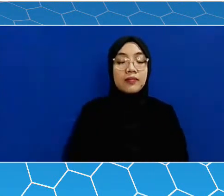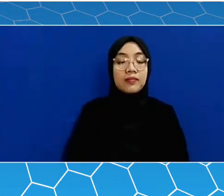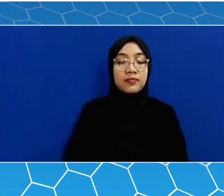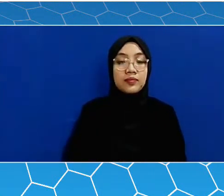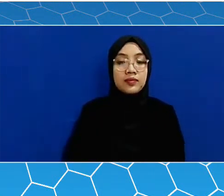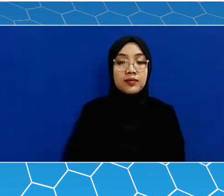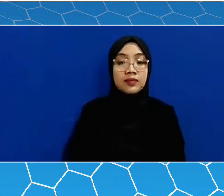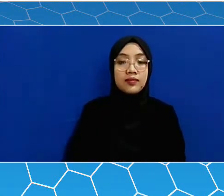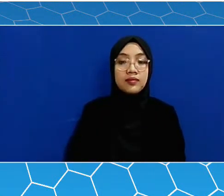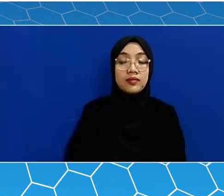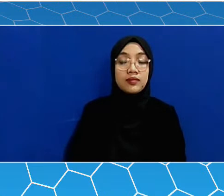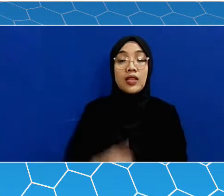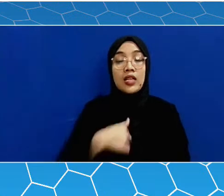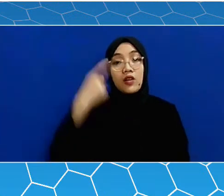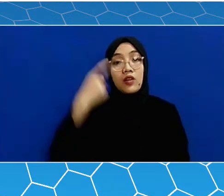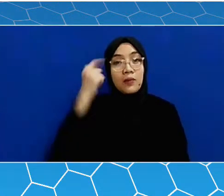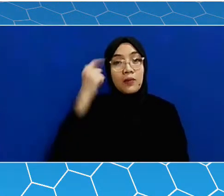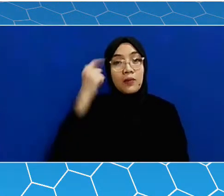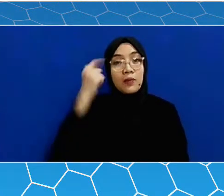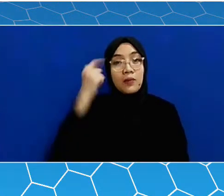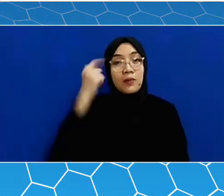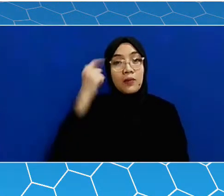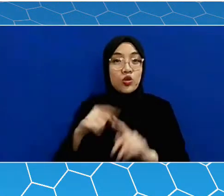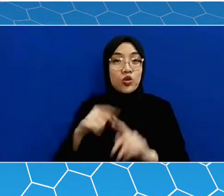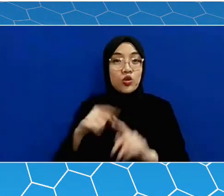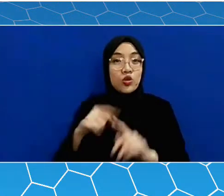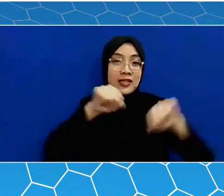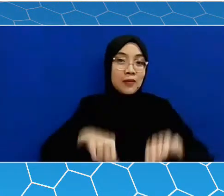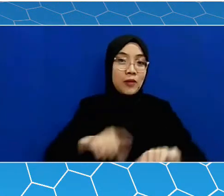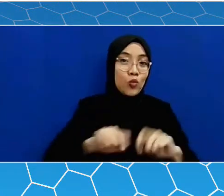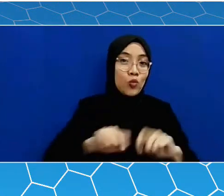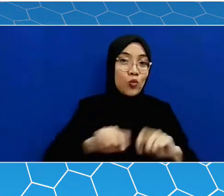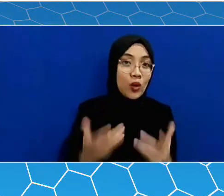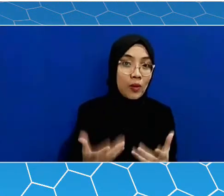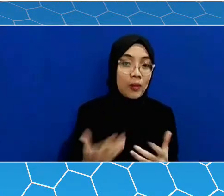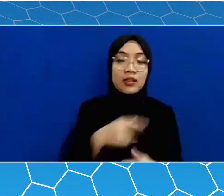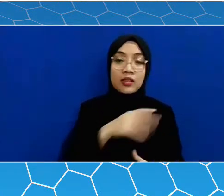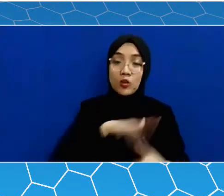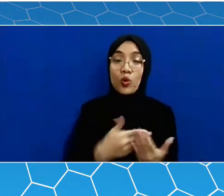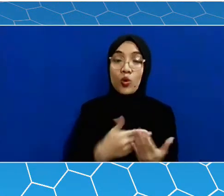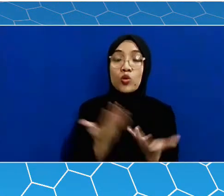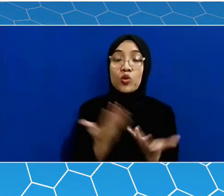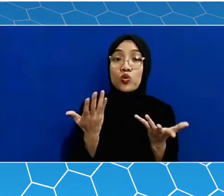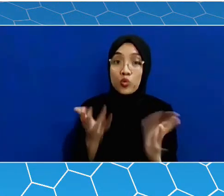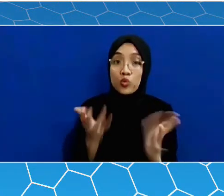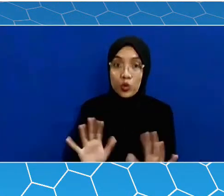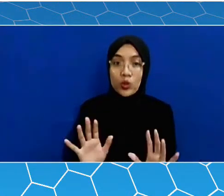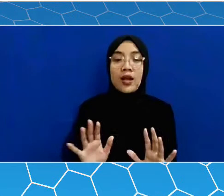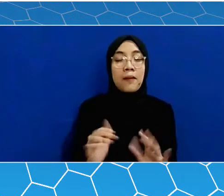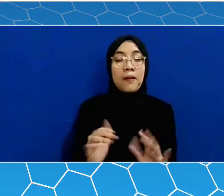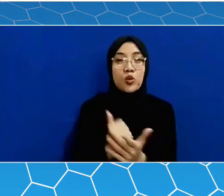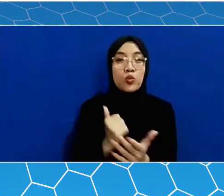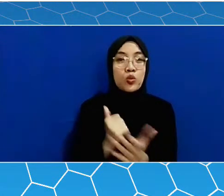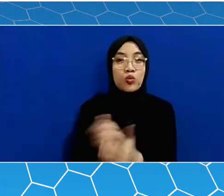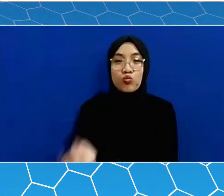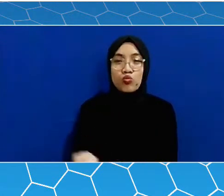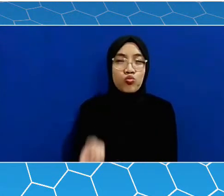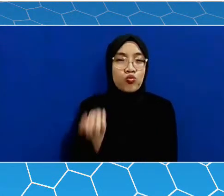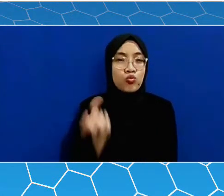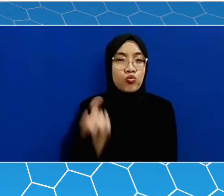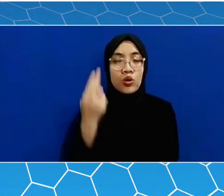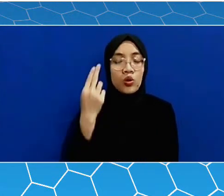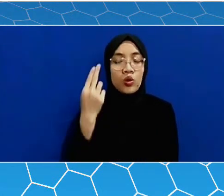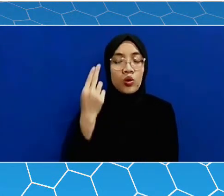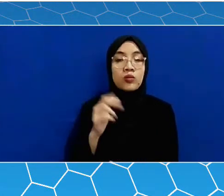the system is that it has data at its heart, but it can also be scaled very easily and cost effectively. So because we